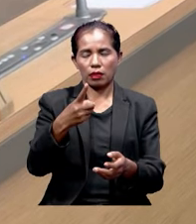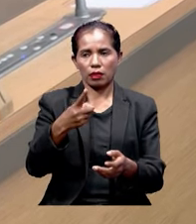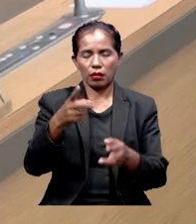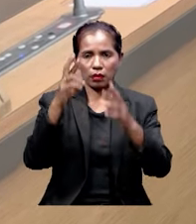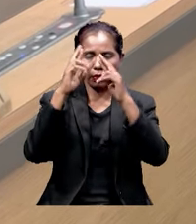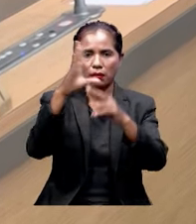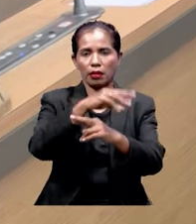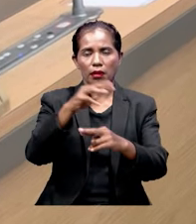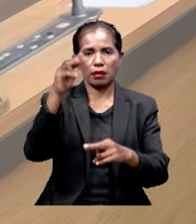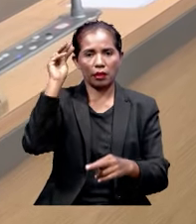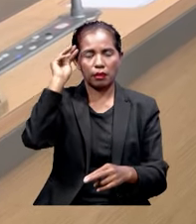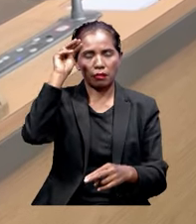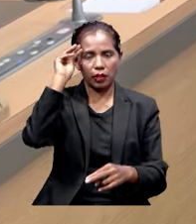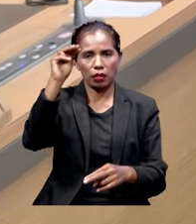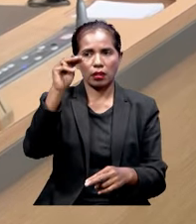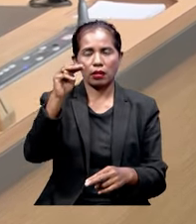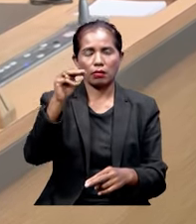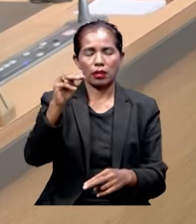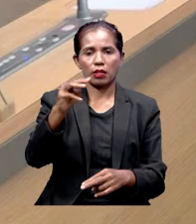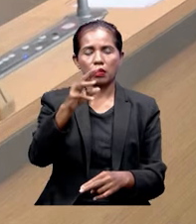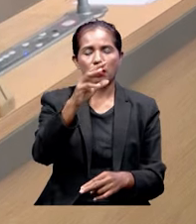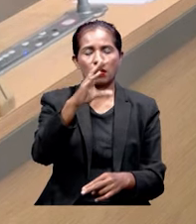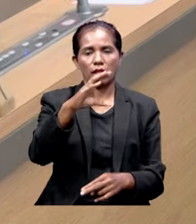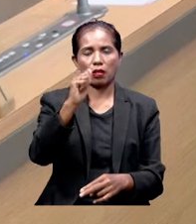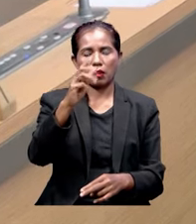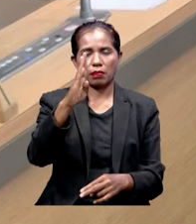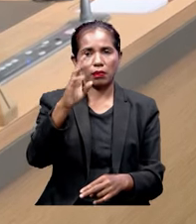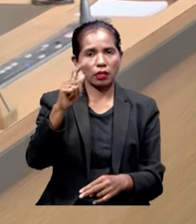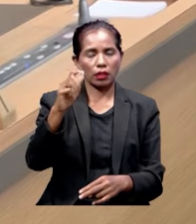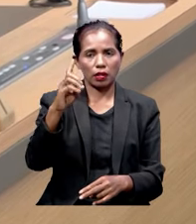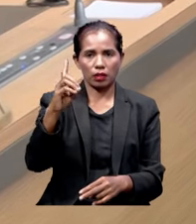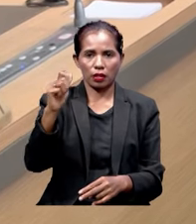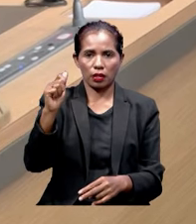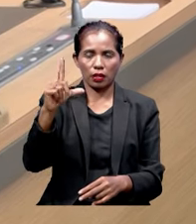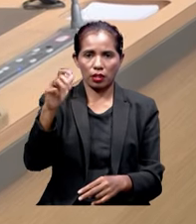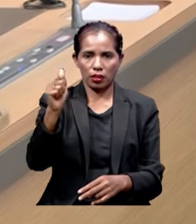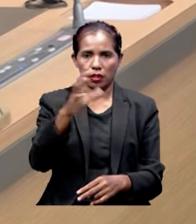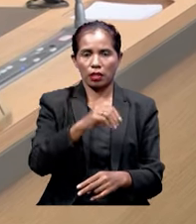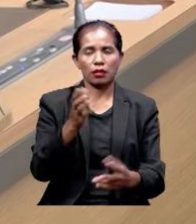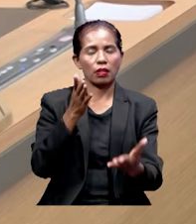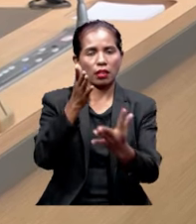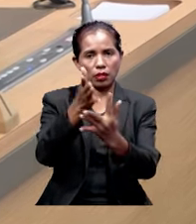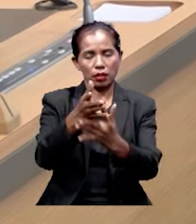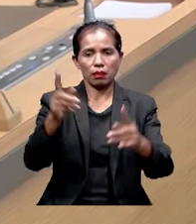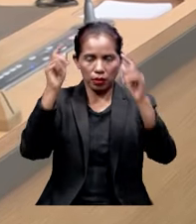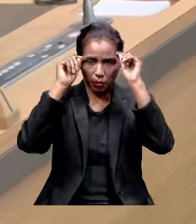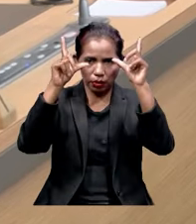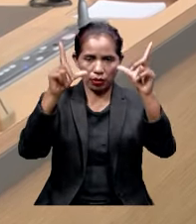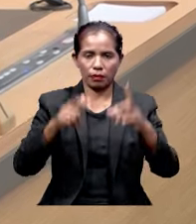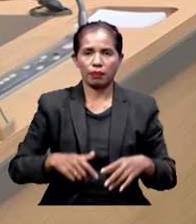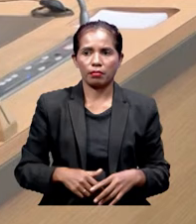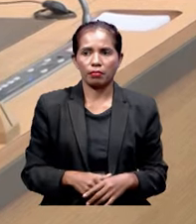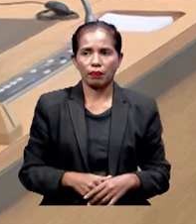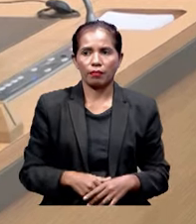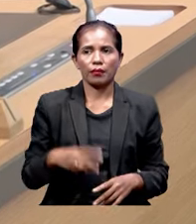Rui Machado of Portugal at the 6th Working Party of Accession Timor-Leste.